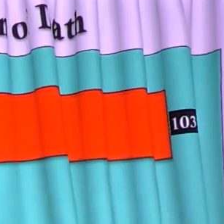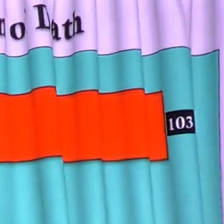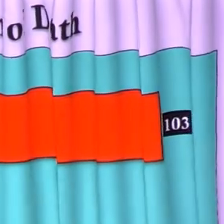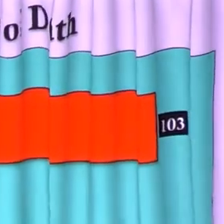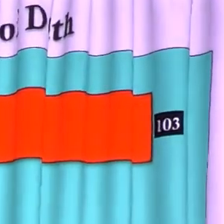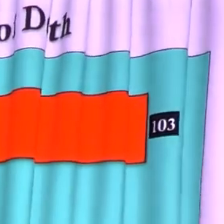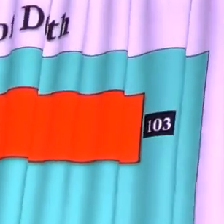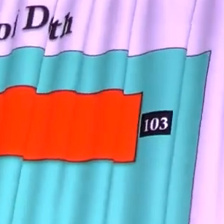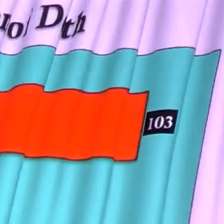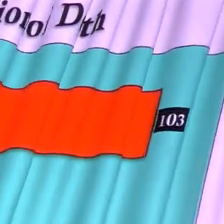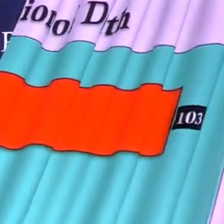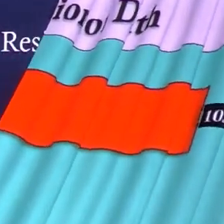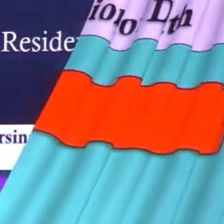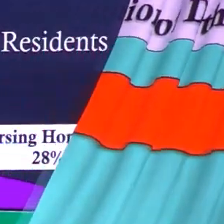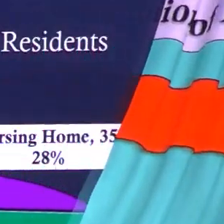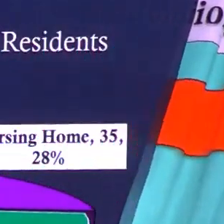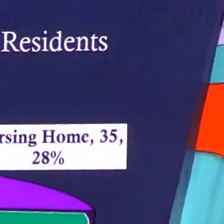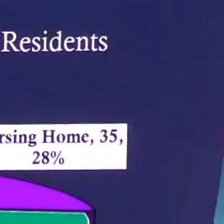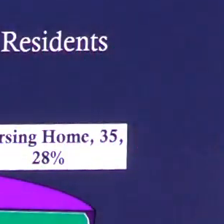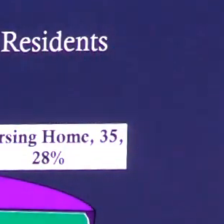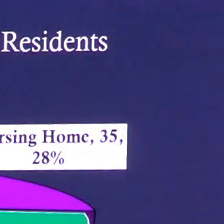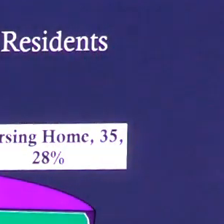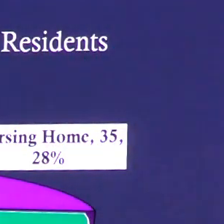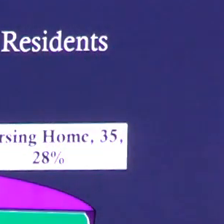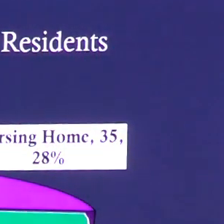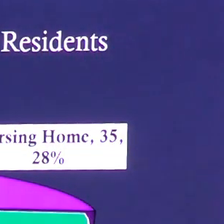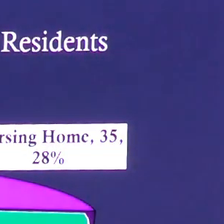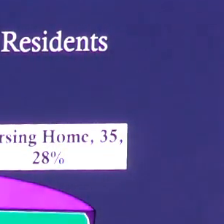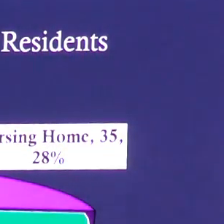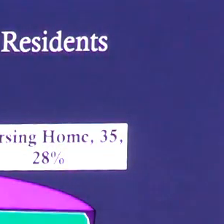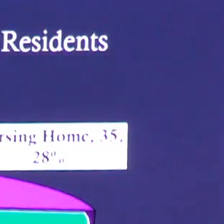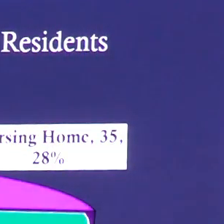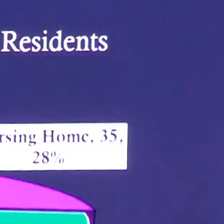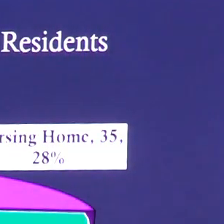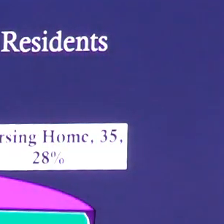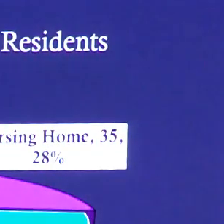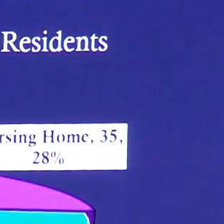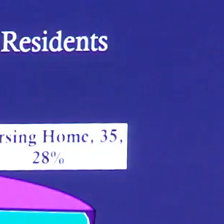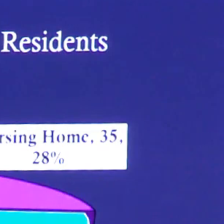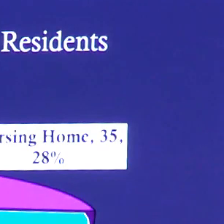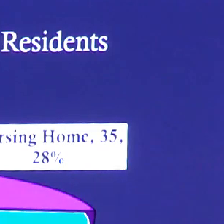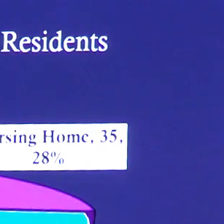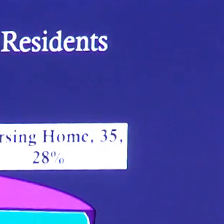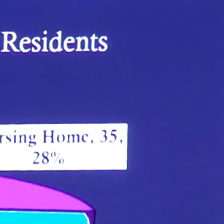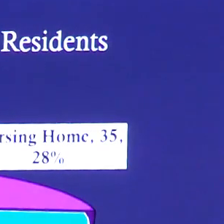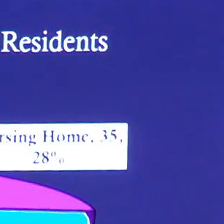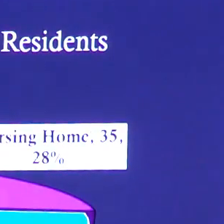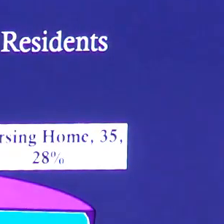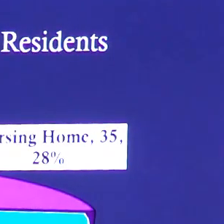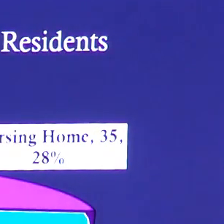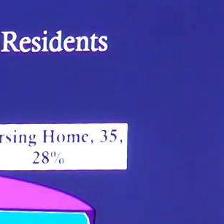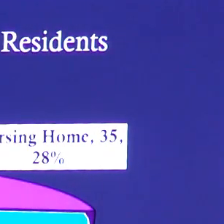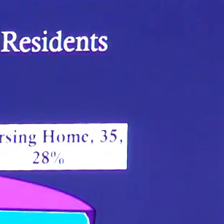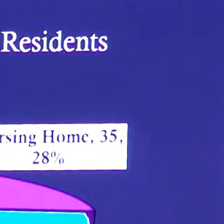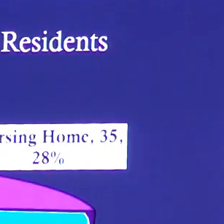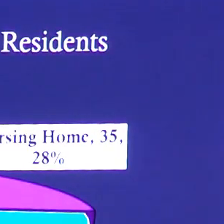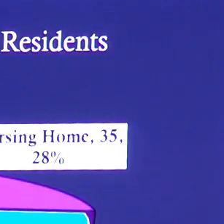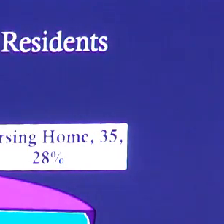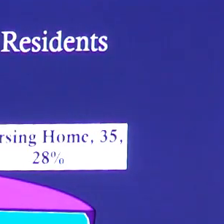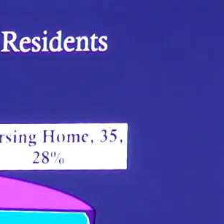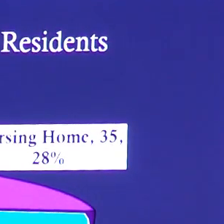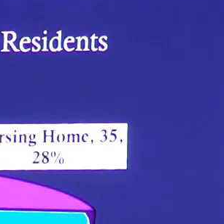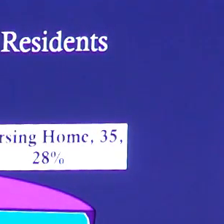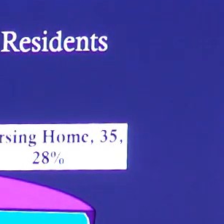The residents of the nursing home, we have a total of 35, 28%.